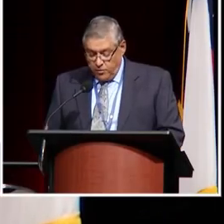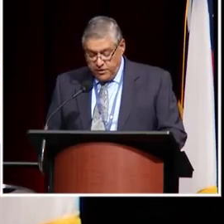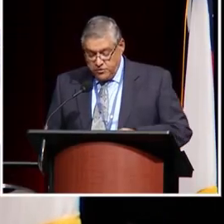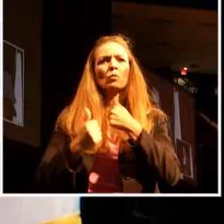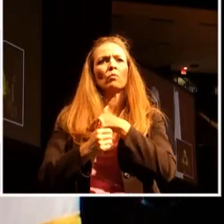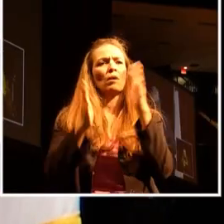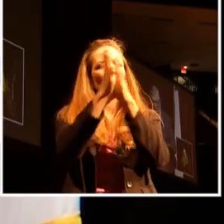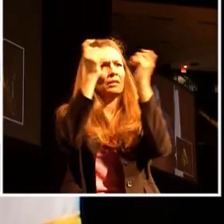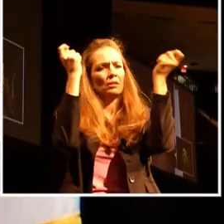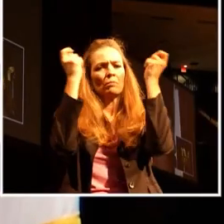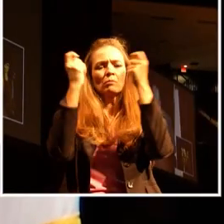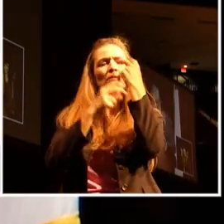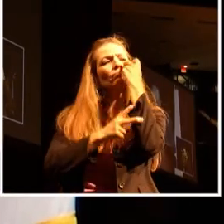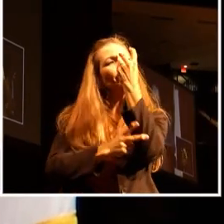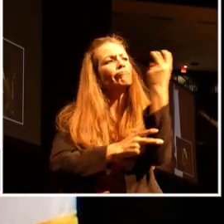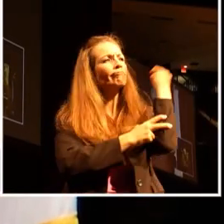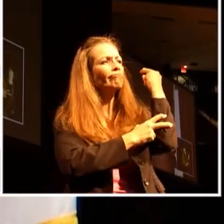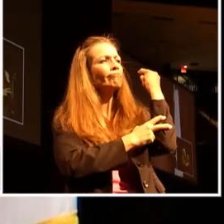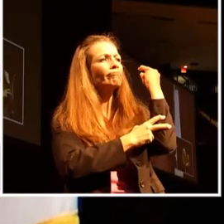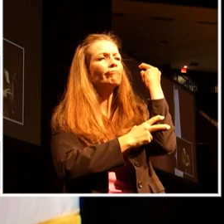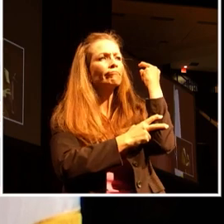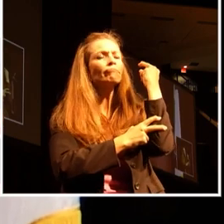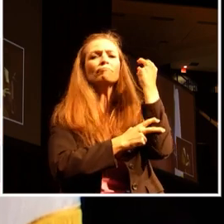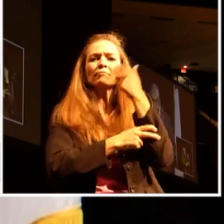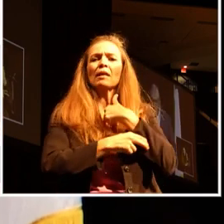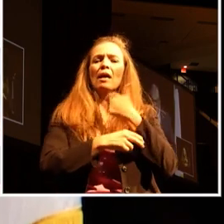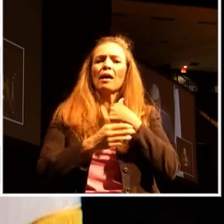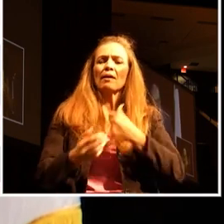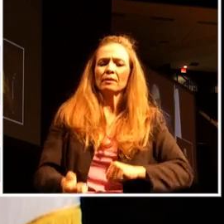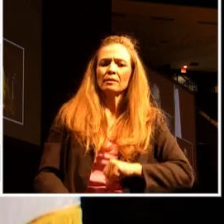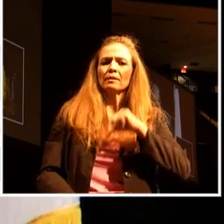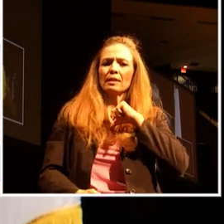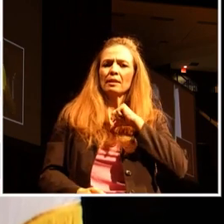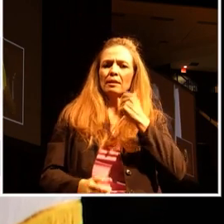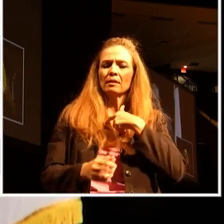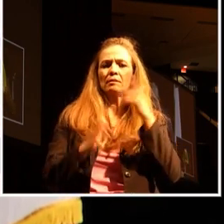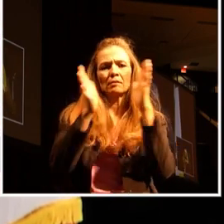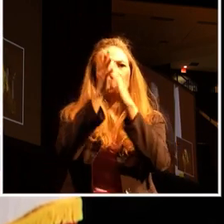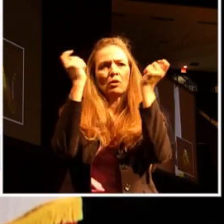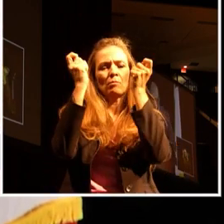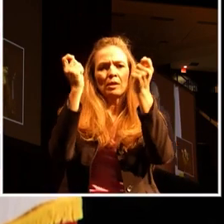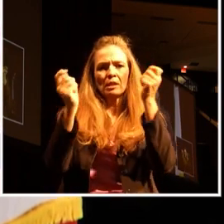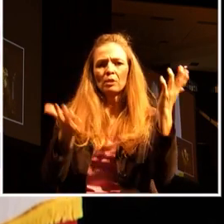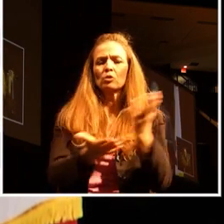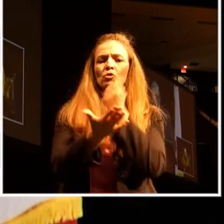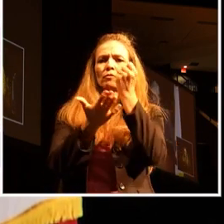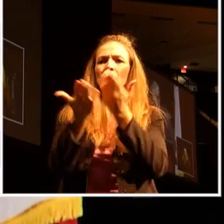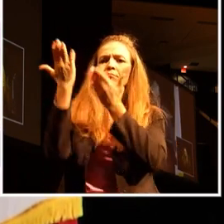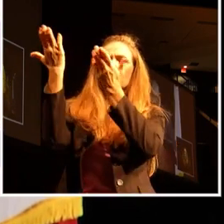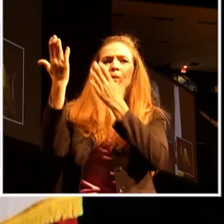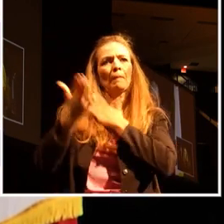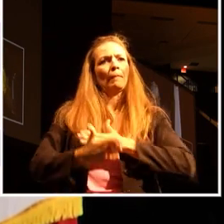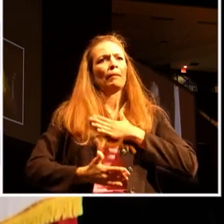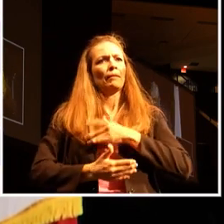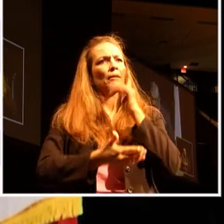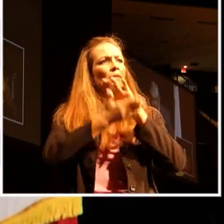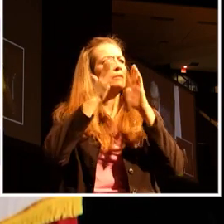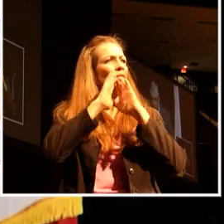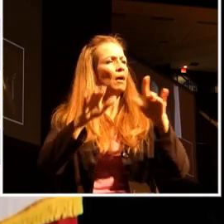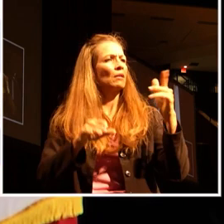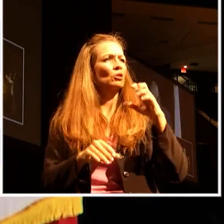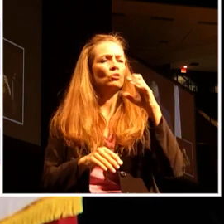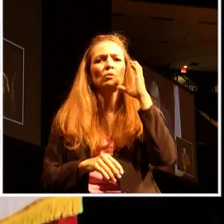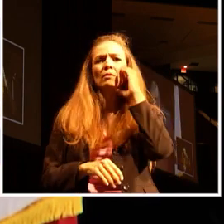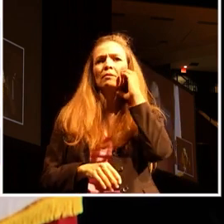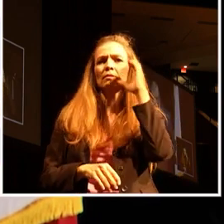this ceremony to be memorable and for it to have the dignity such a ceremony deserves. Please silence your cell phones